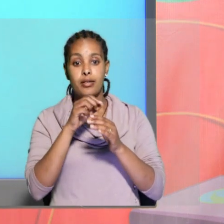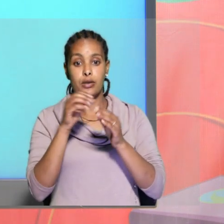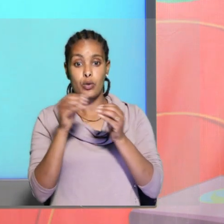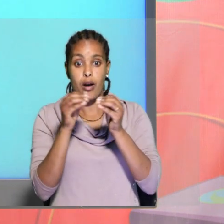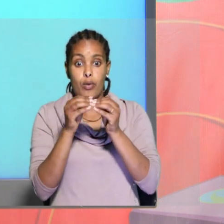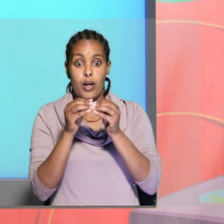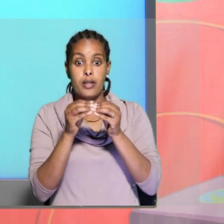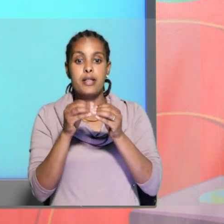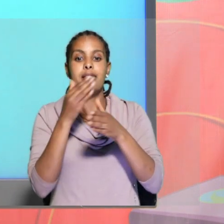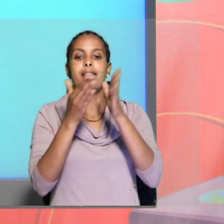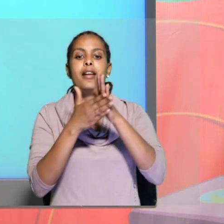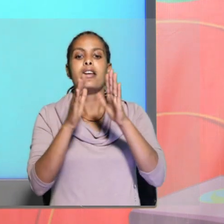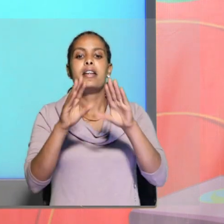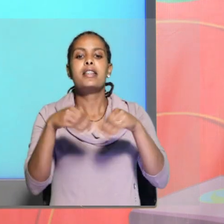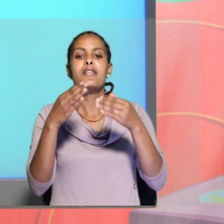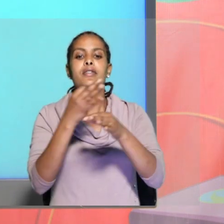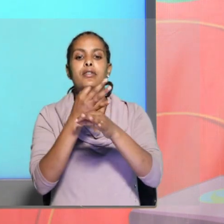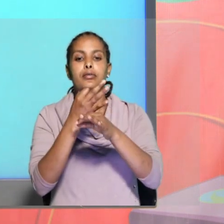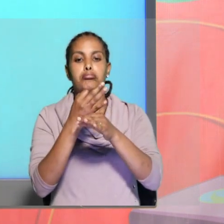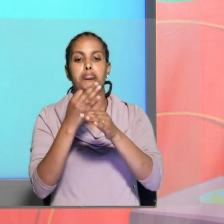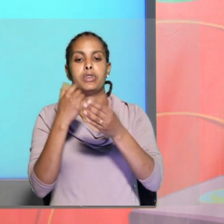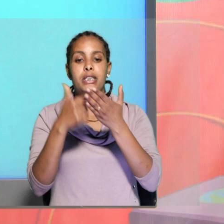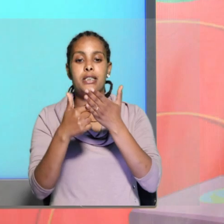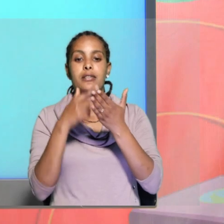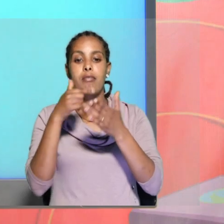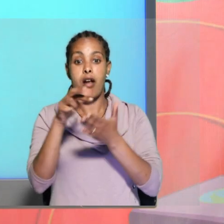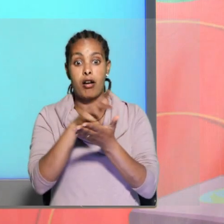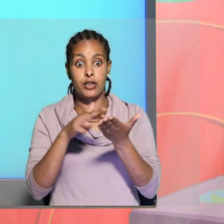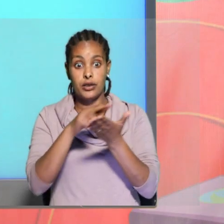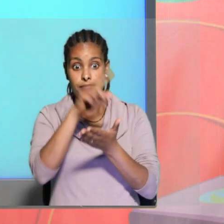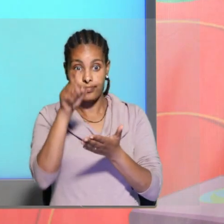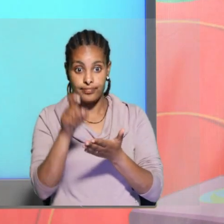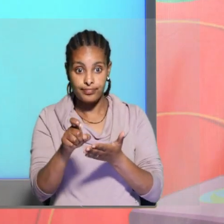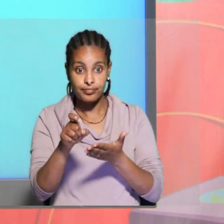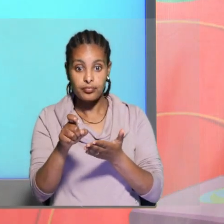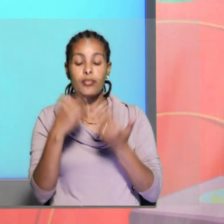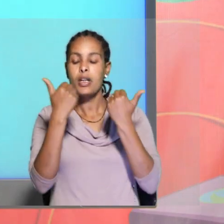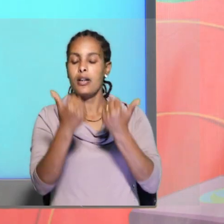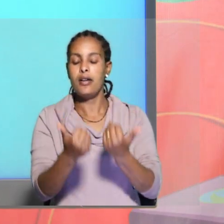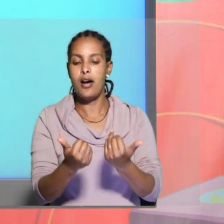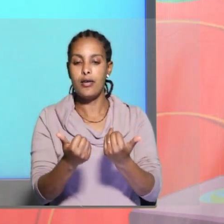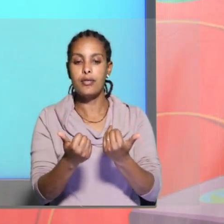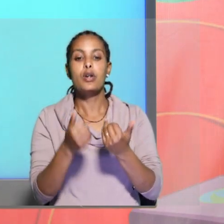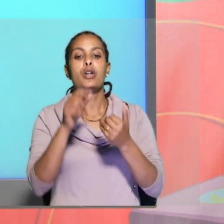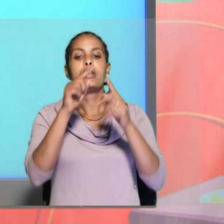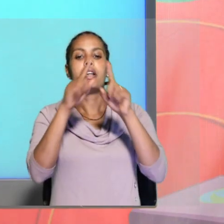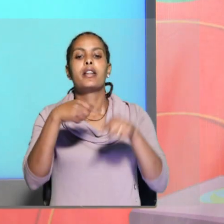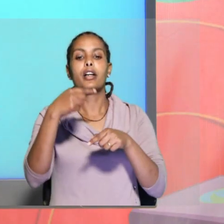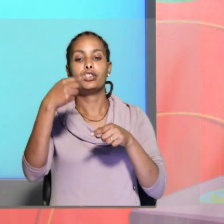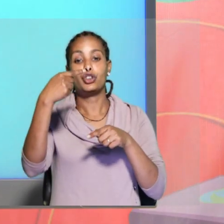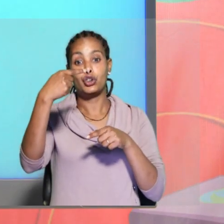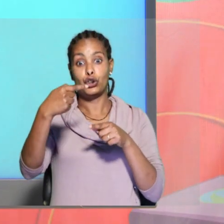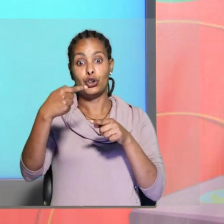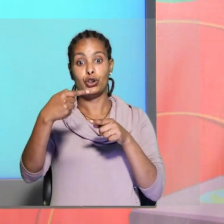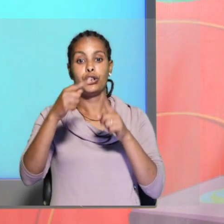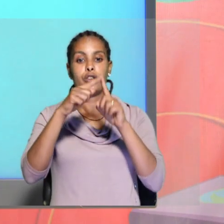the standard Gibbs free energy change for this reaction. Now, delta G naught